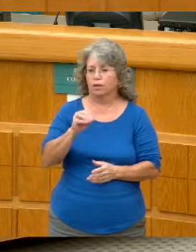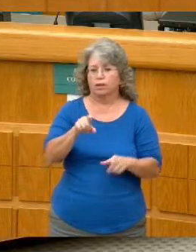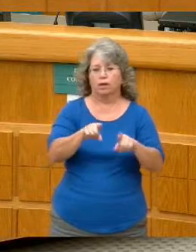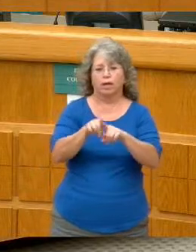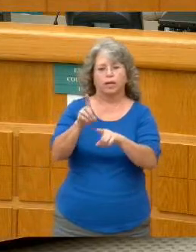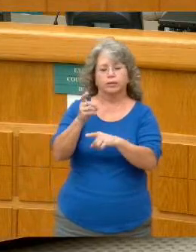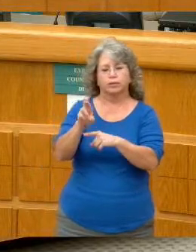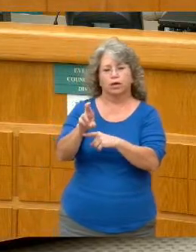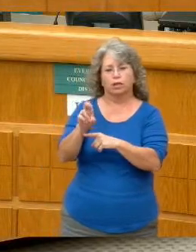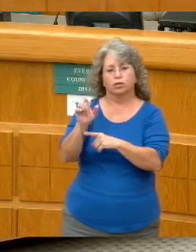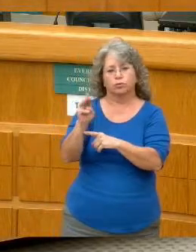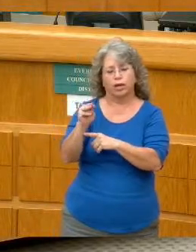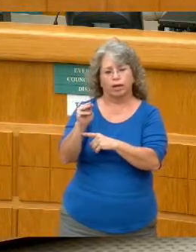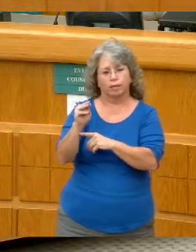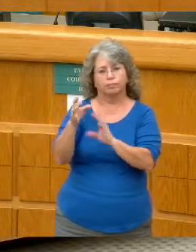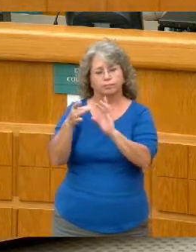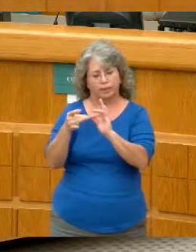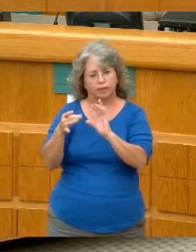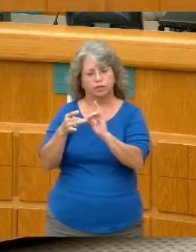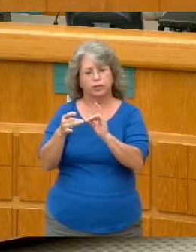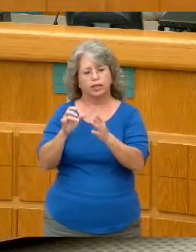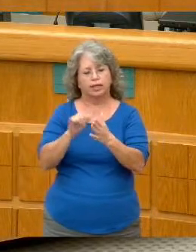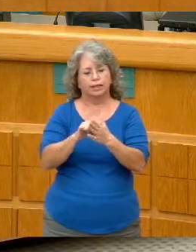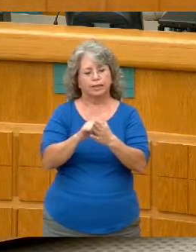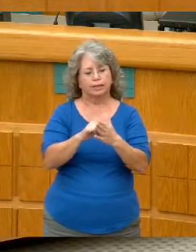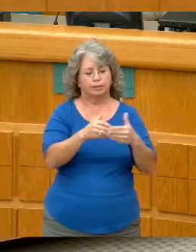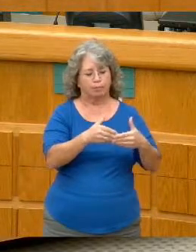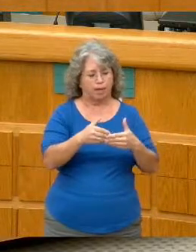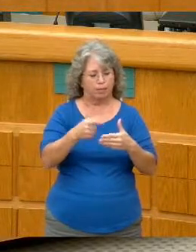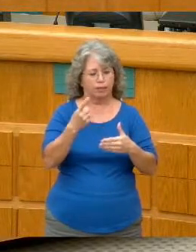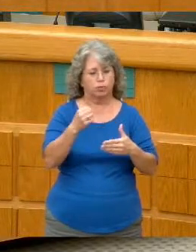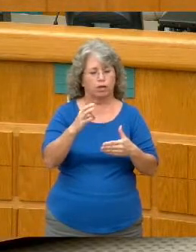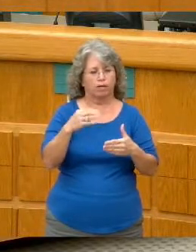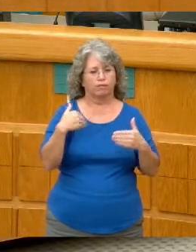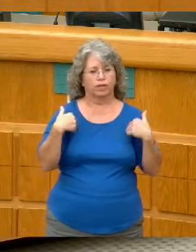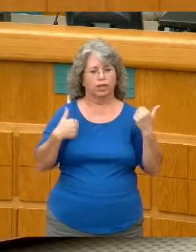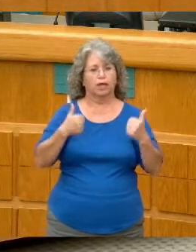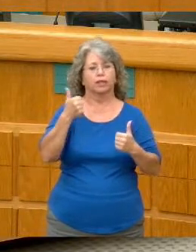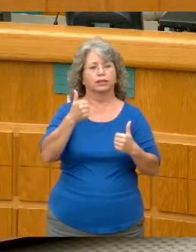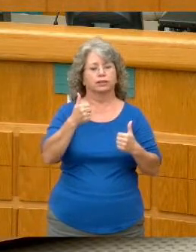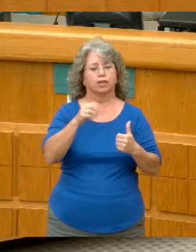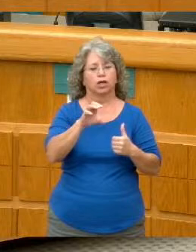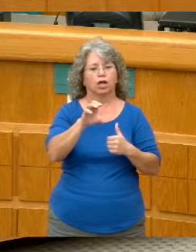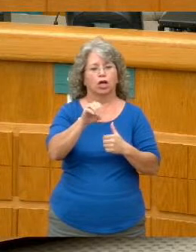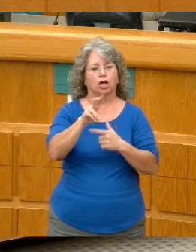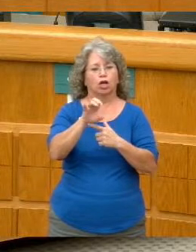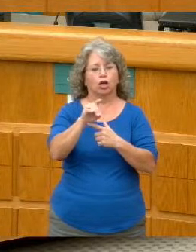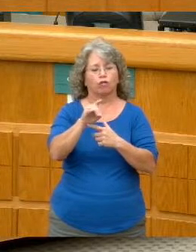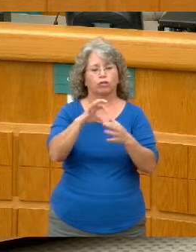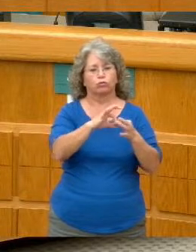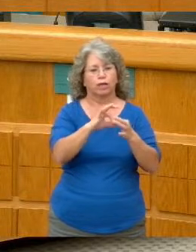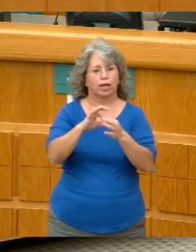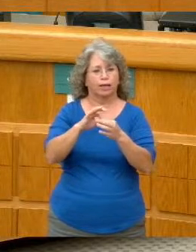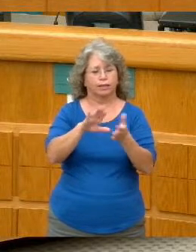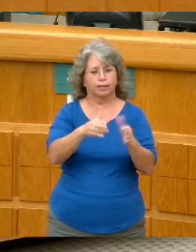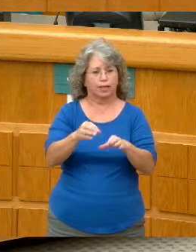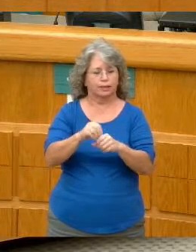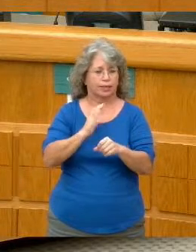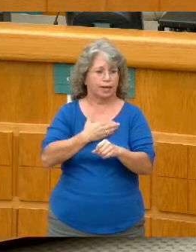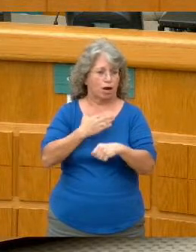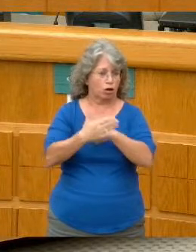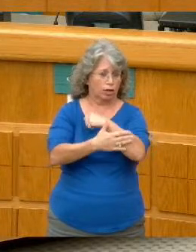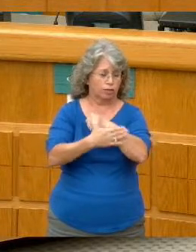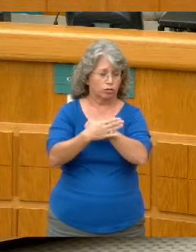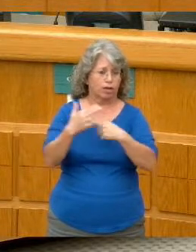So as Dr. Ram mentioned, this baby is one of the youngest COVID-19 related deaths in our country. The Health District continues to